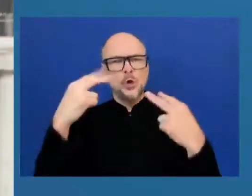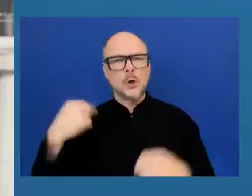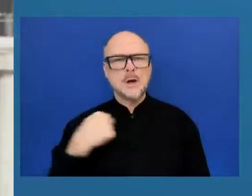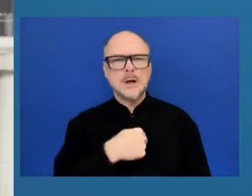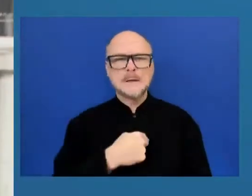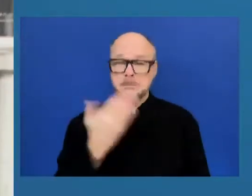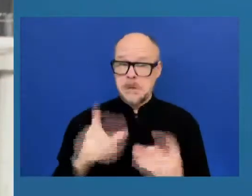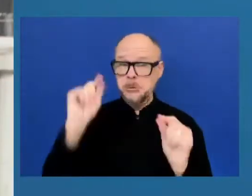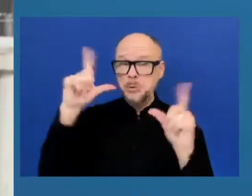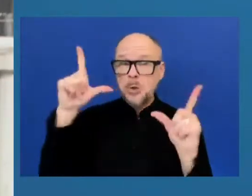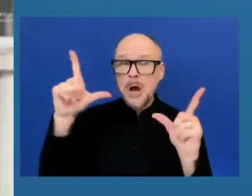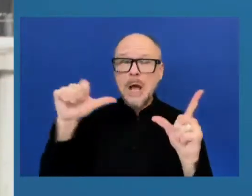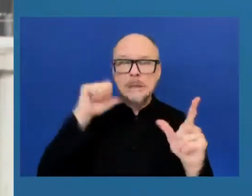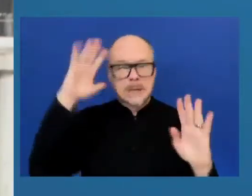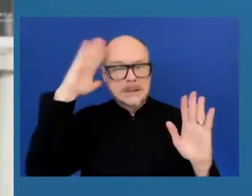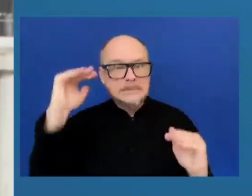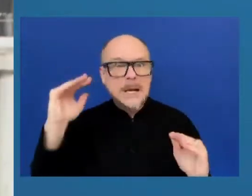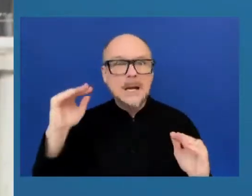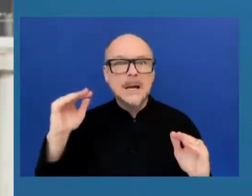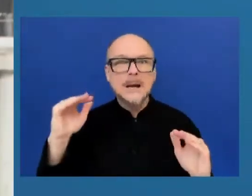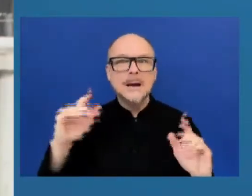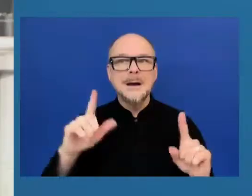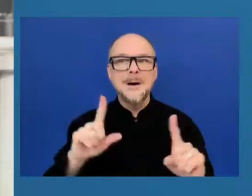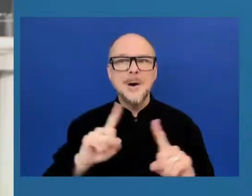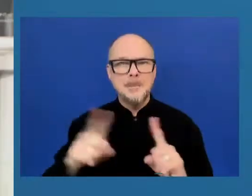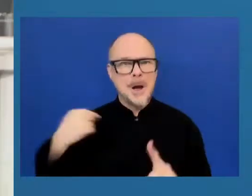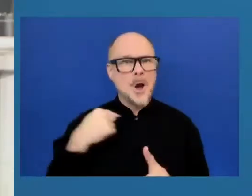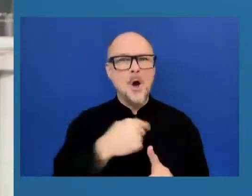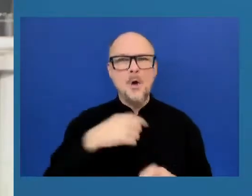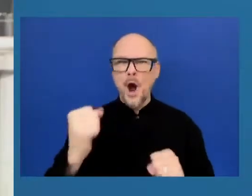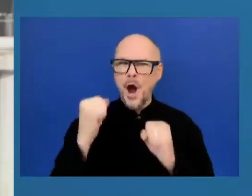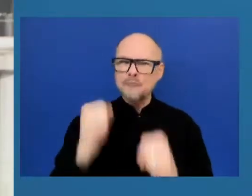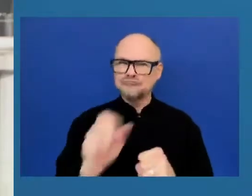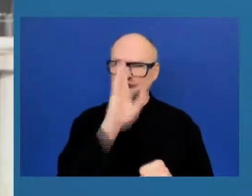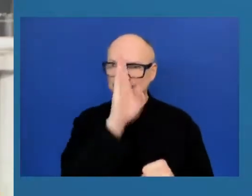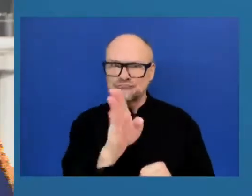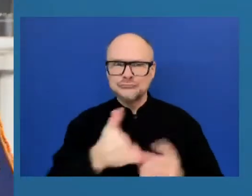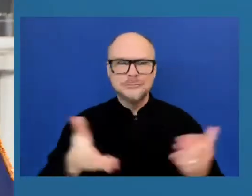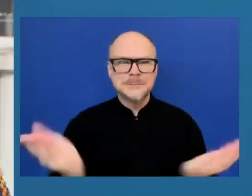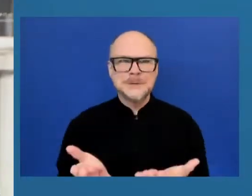unexpected. But we are bold here. We're not